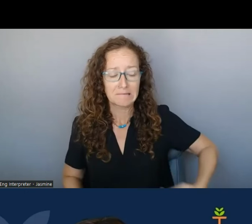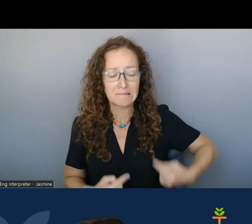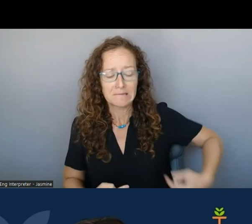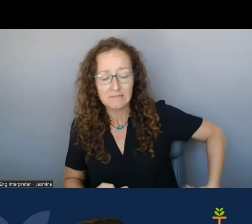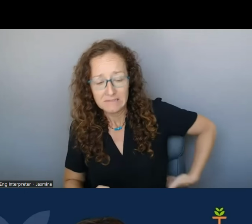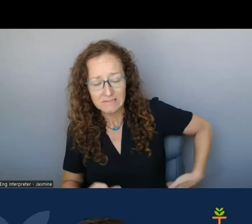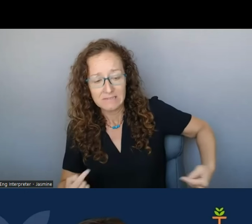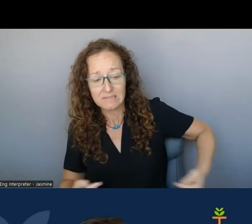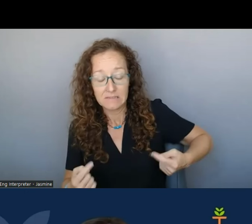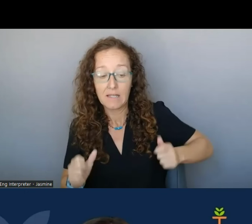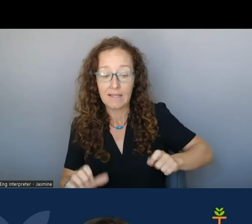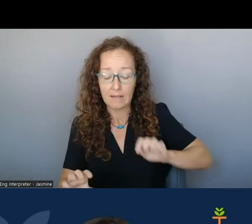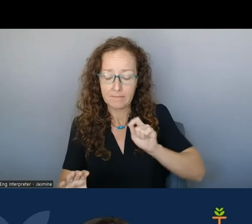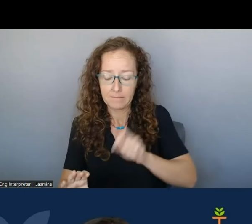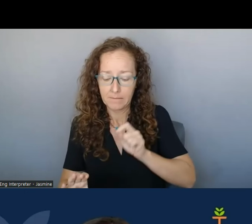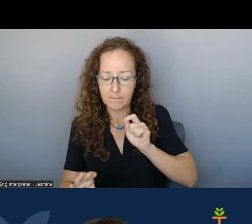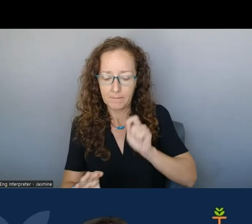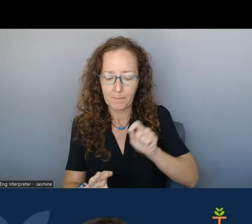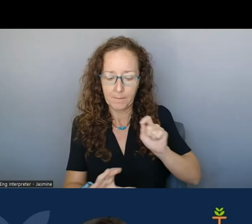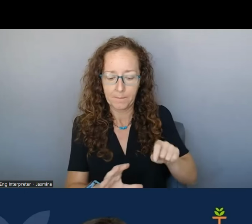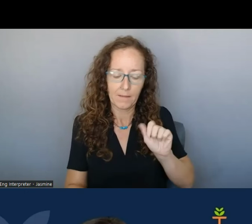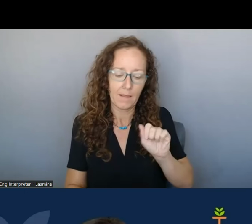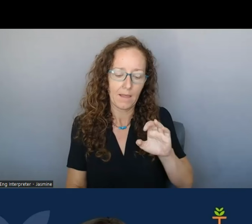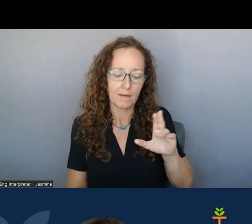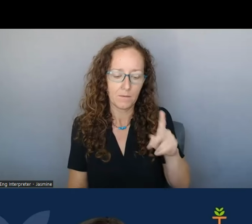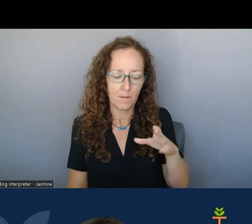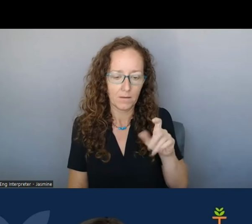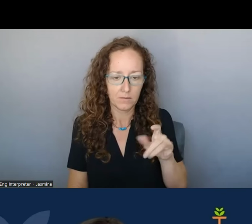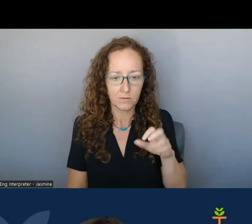So when we look at cost sharing for Part B,